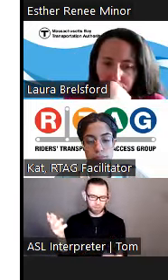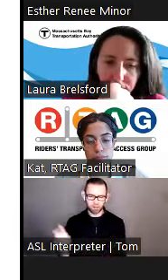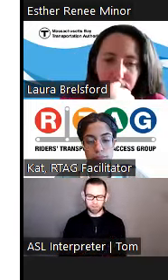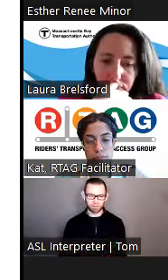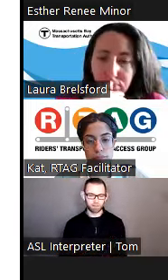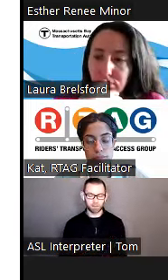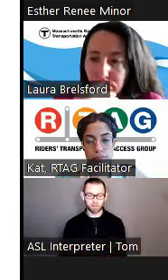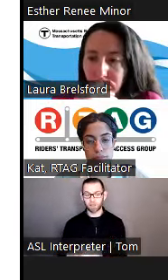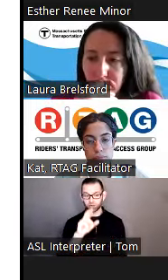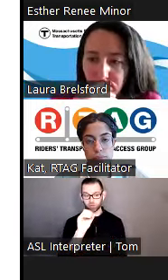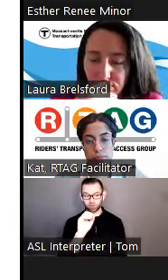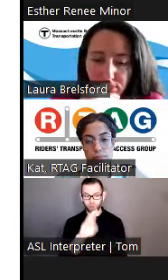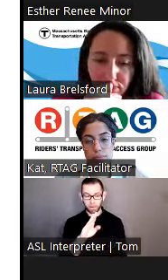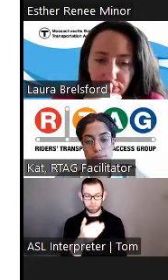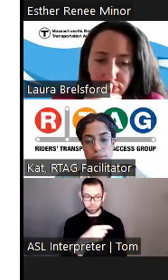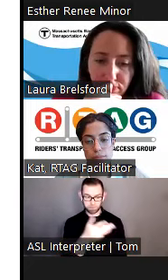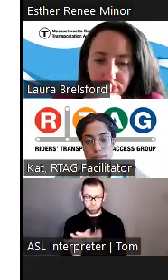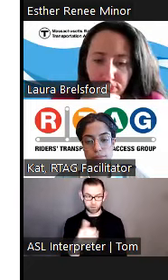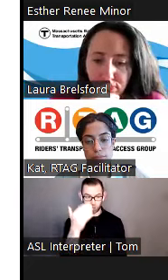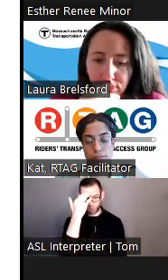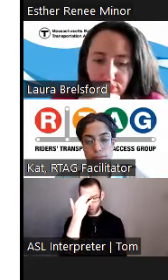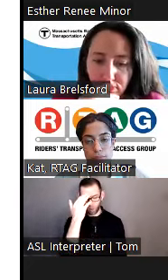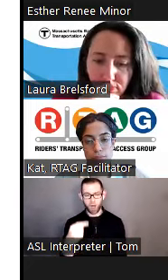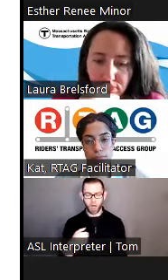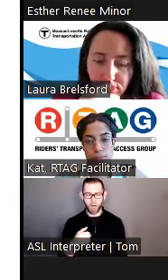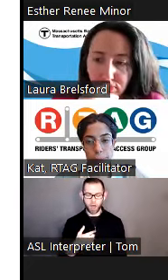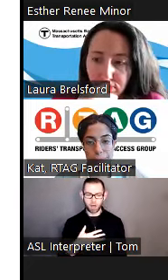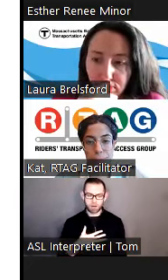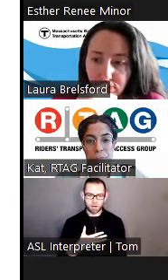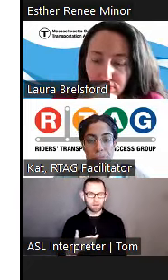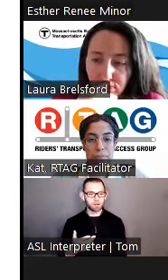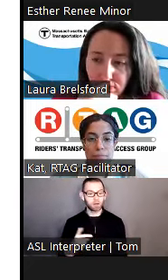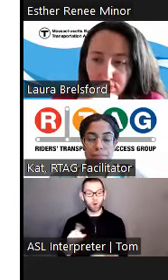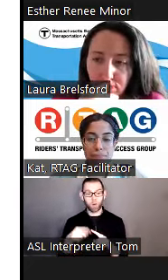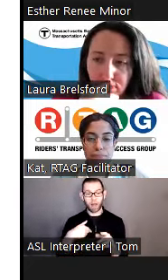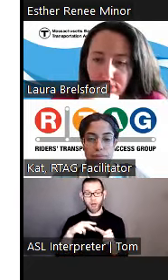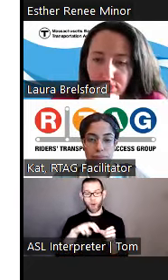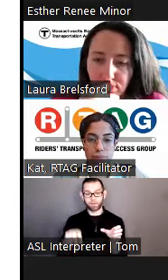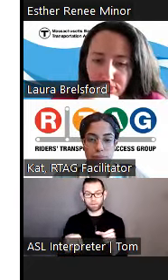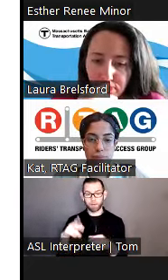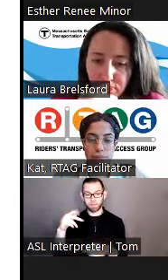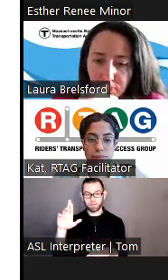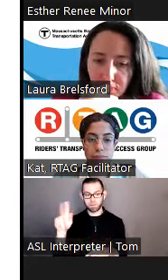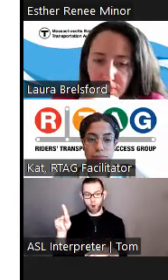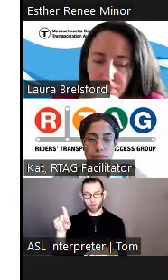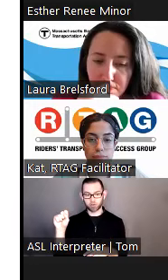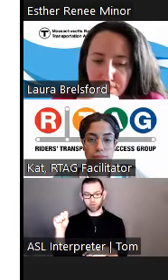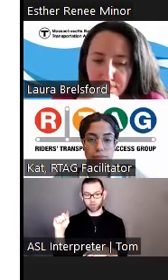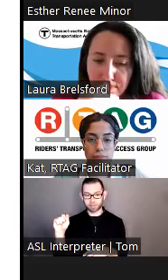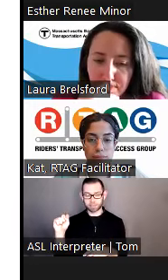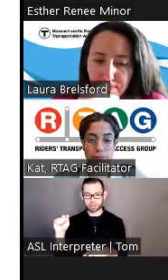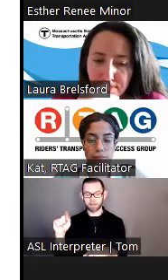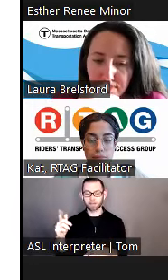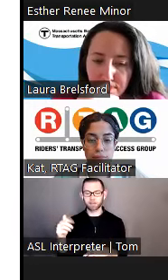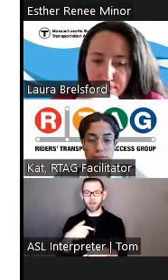Rob knows that I exulted when I got off at Park Street under and above and saw that